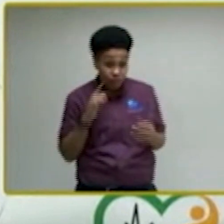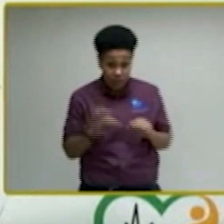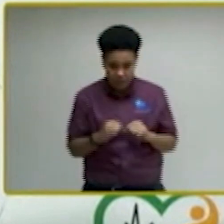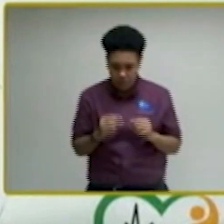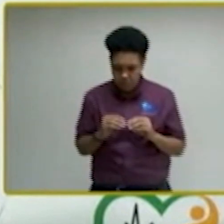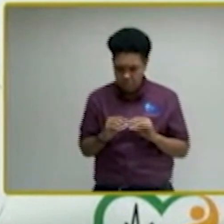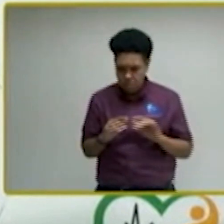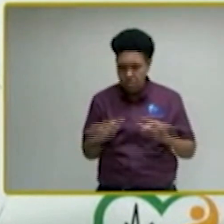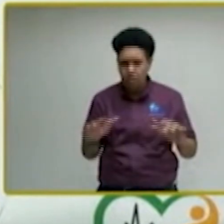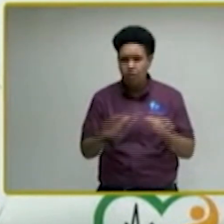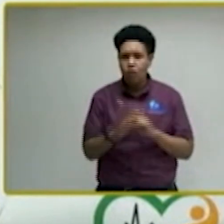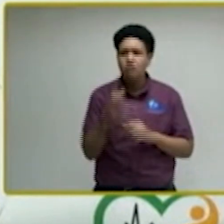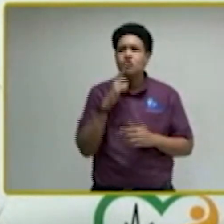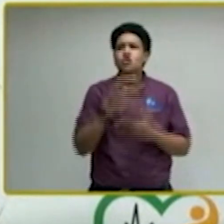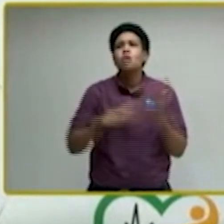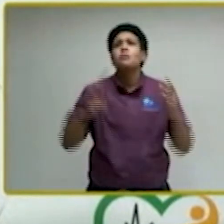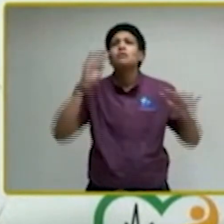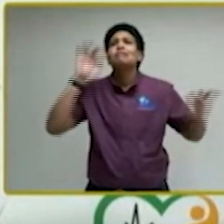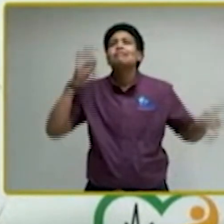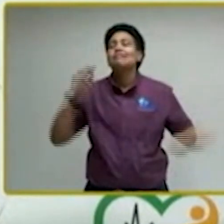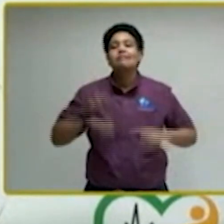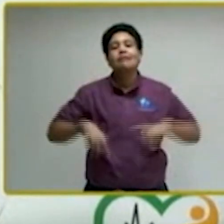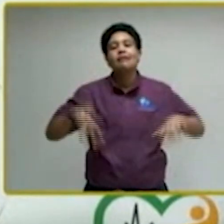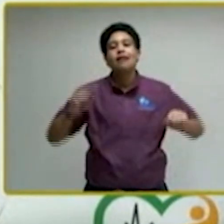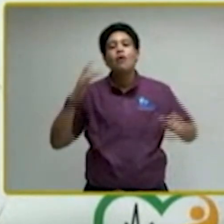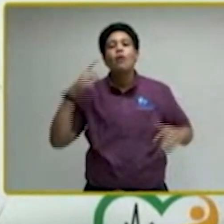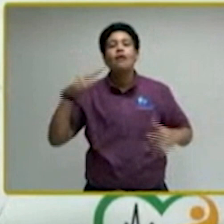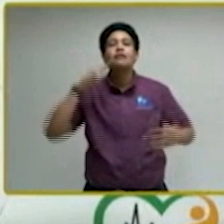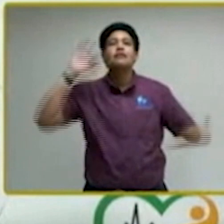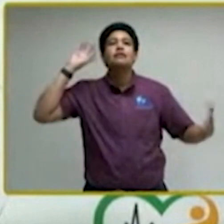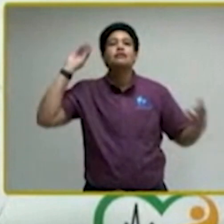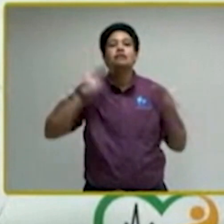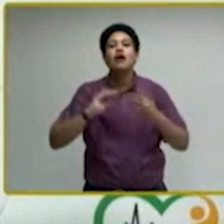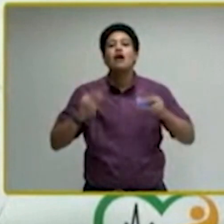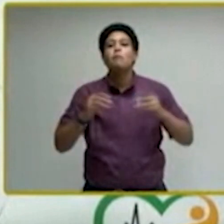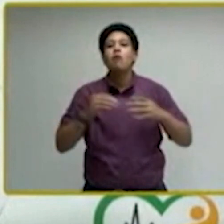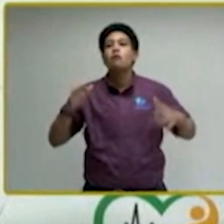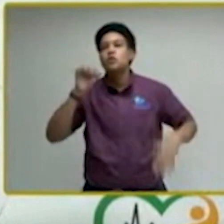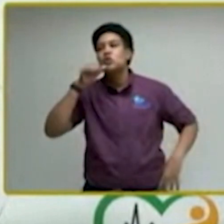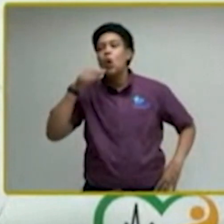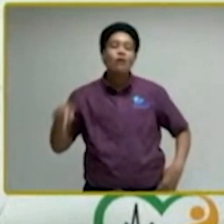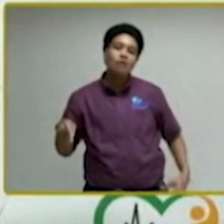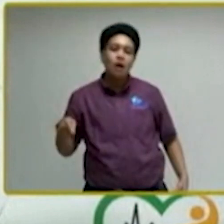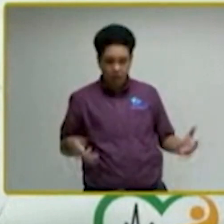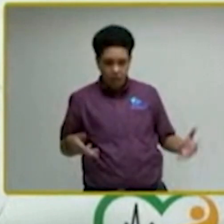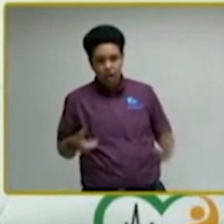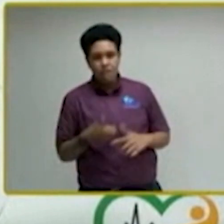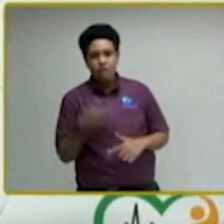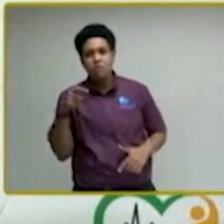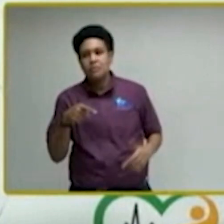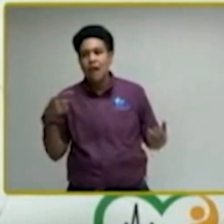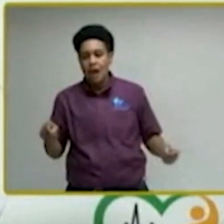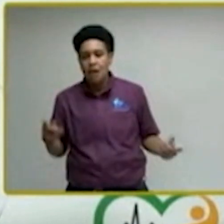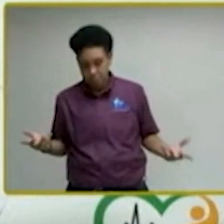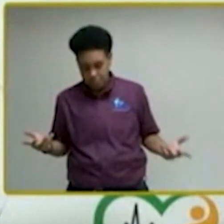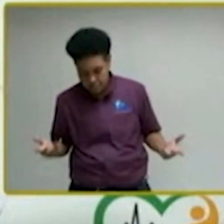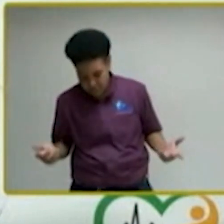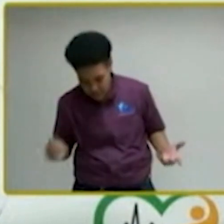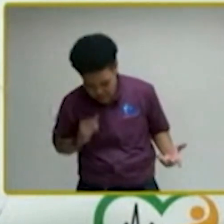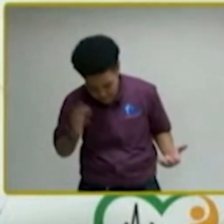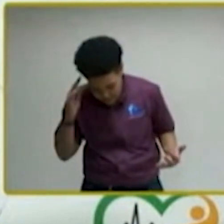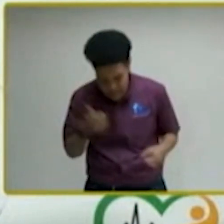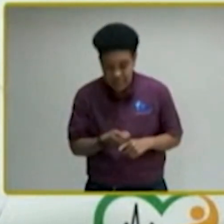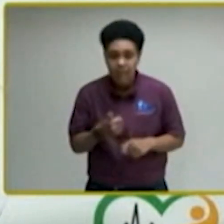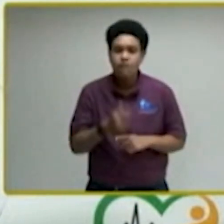that some of those decisions can't be taken, because then the entire population suffers from that. So I think